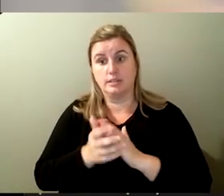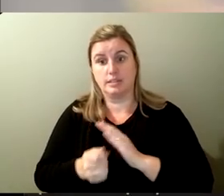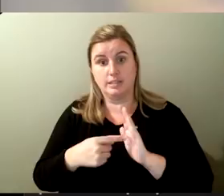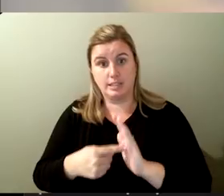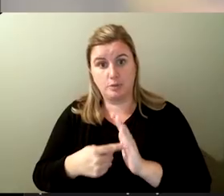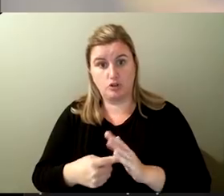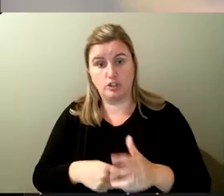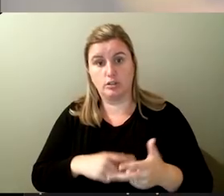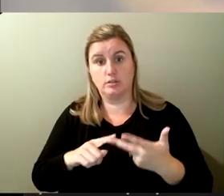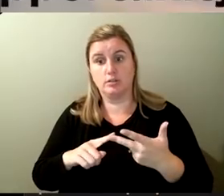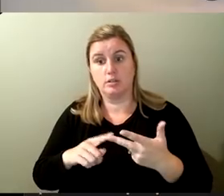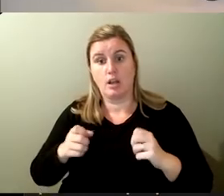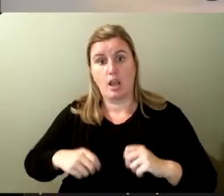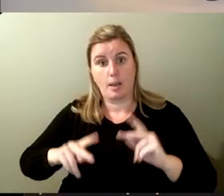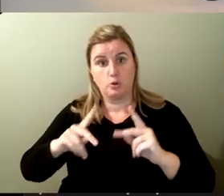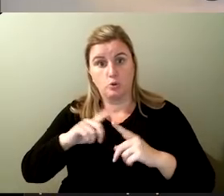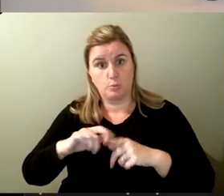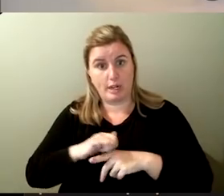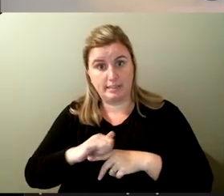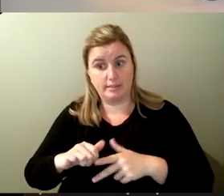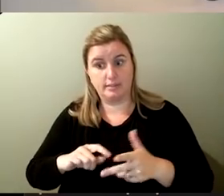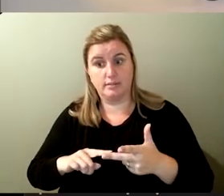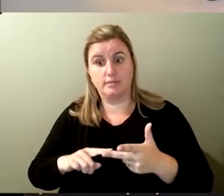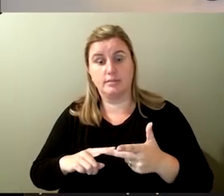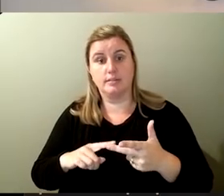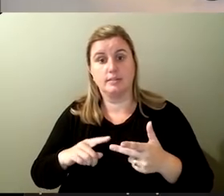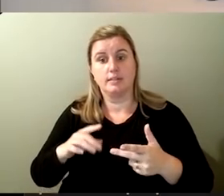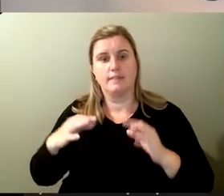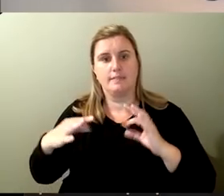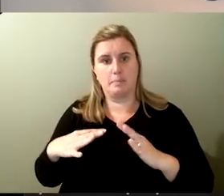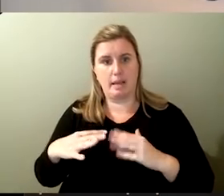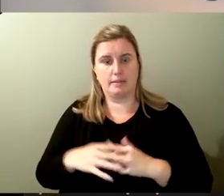demonstration, opportunity to practice, feedback.